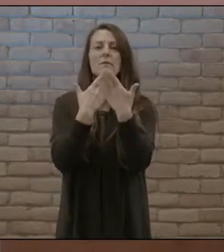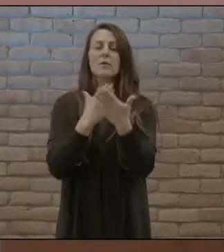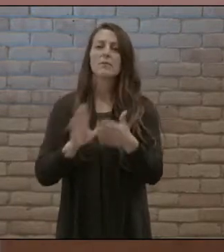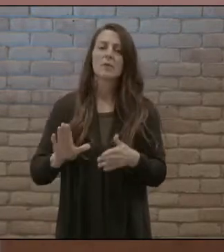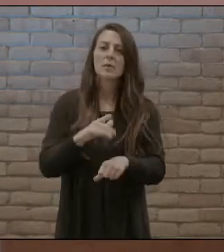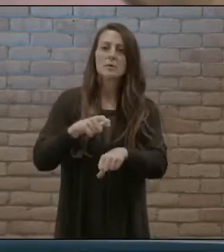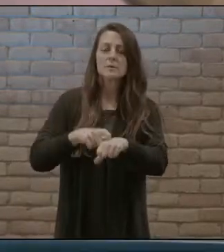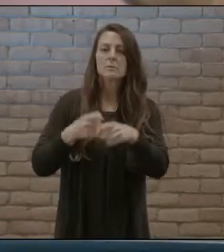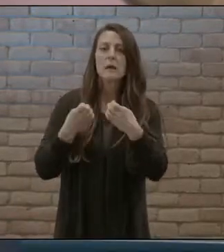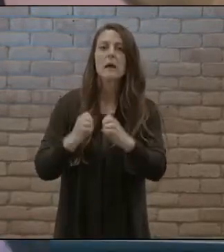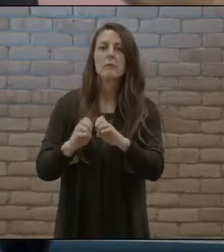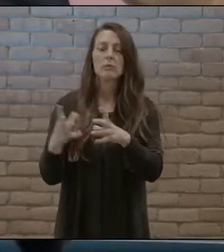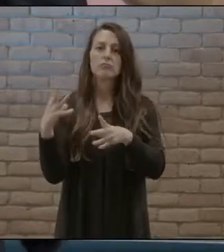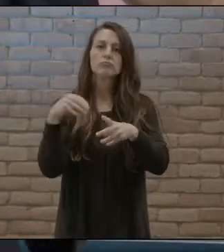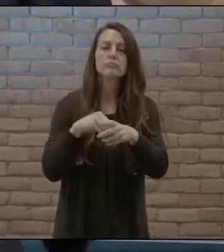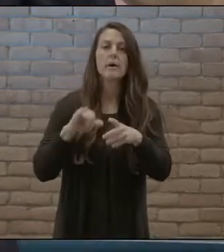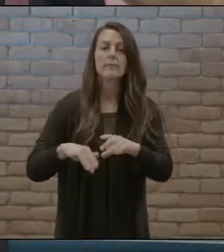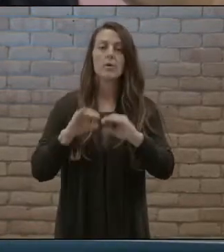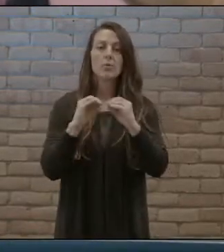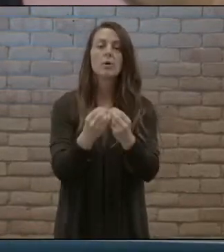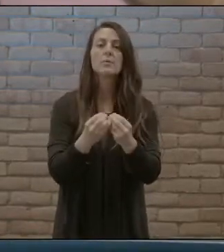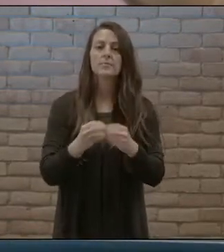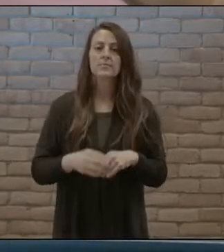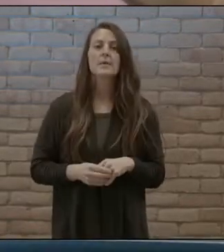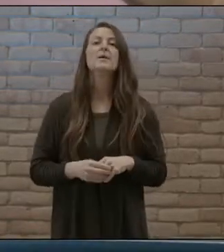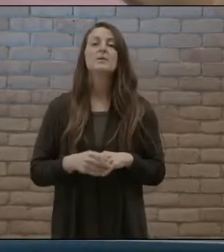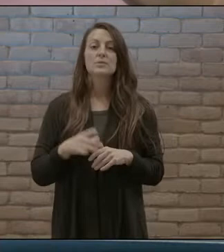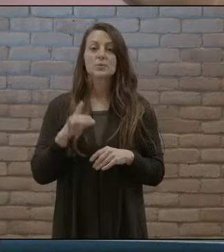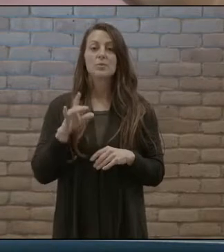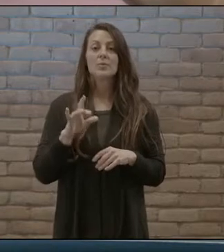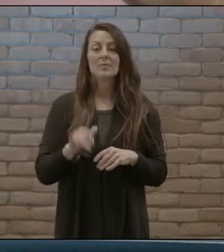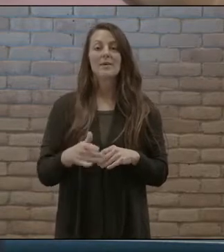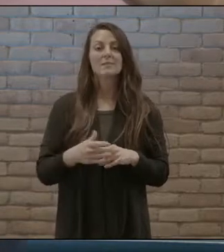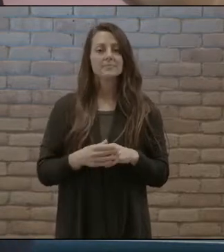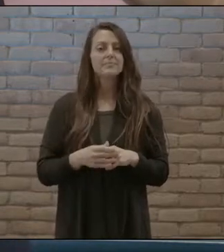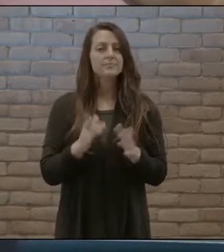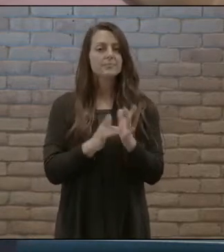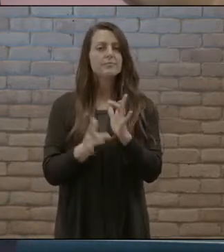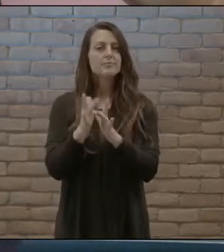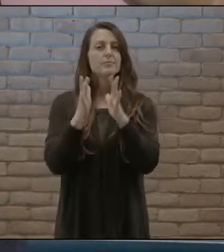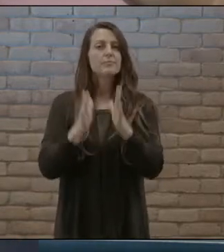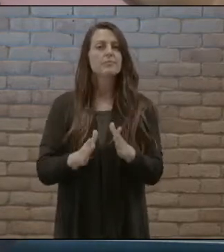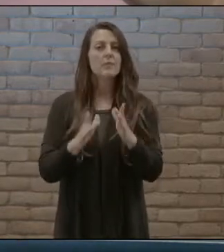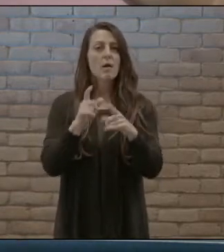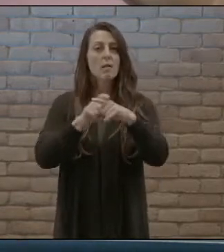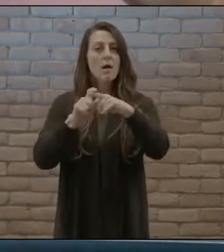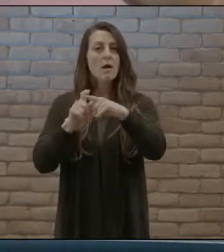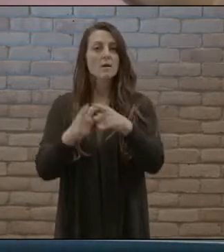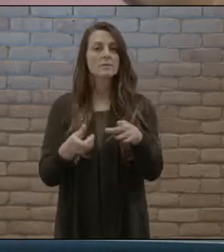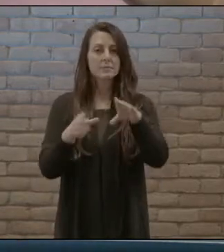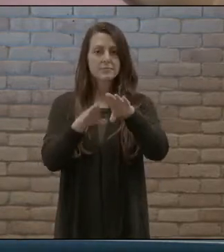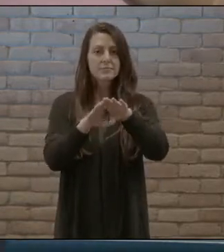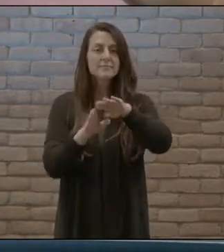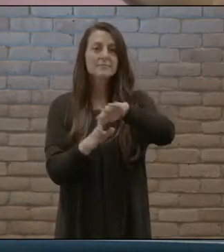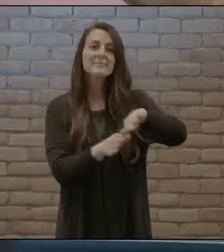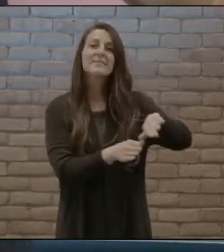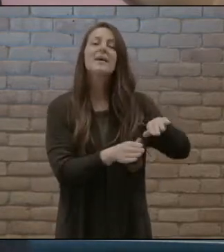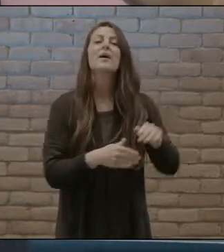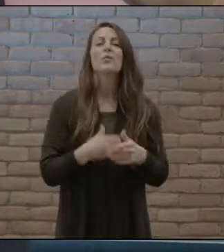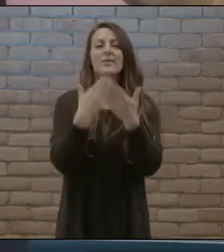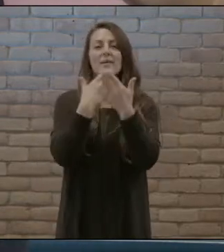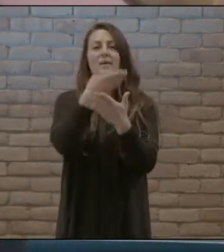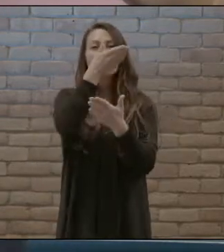have put into it. Now, as we close that chapter of the Christian Closet, we thank God for new